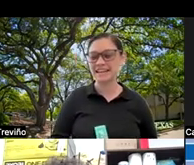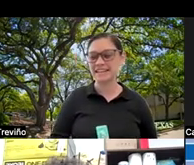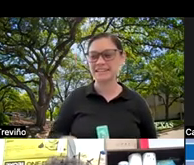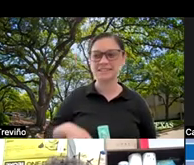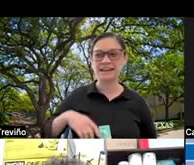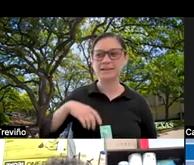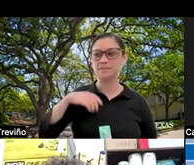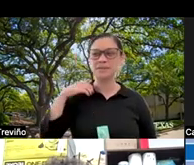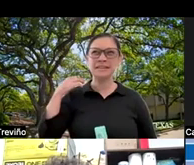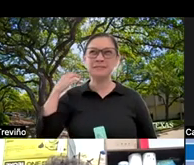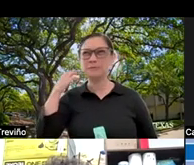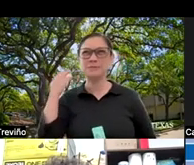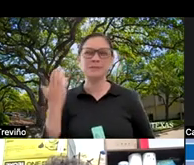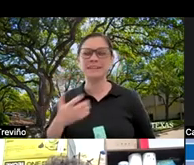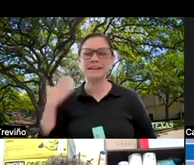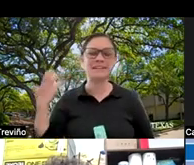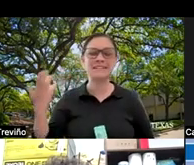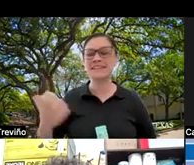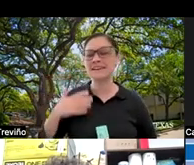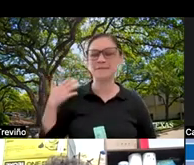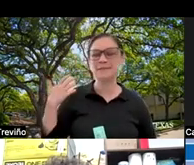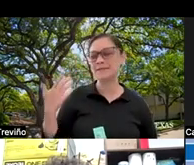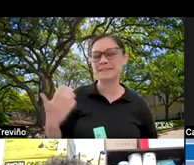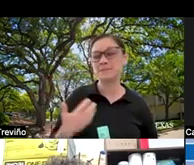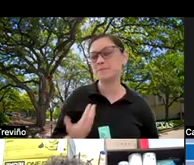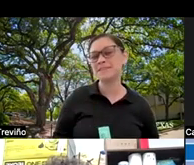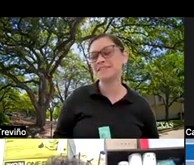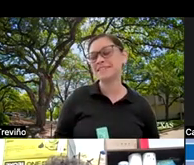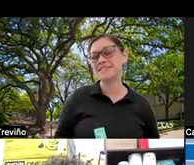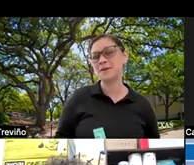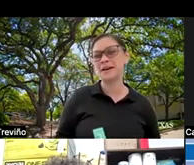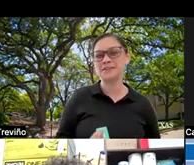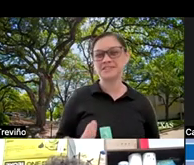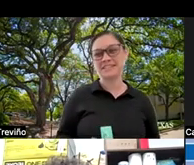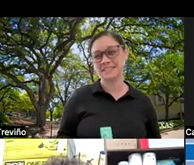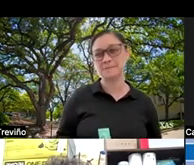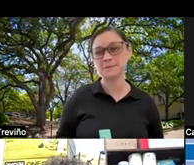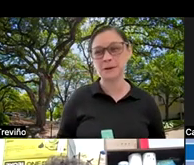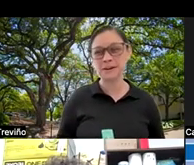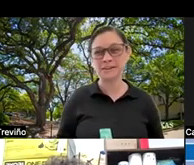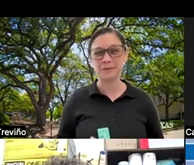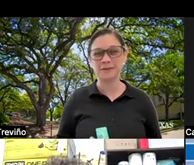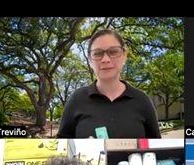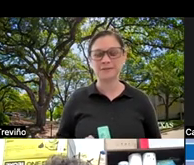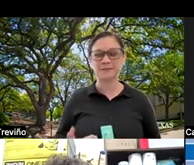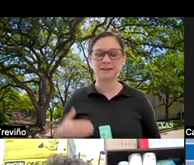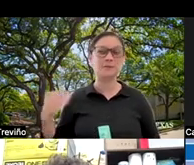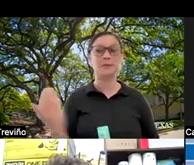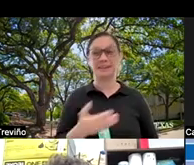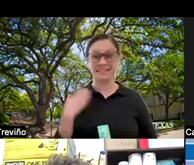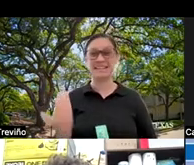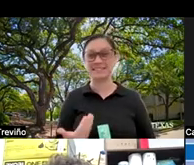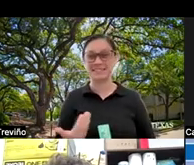that I was really cognizant of the fact that people need to know how your systems work in order for